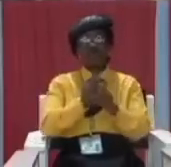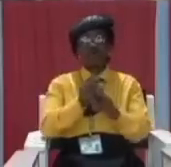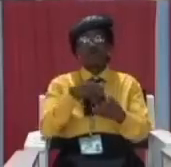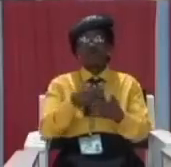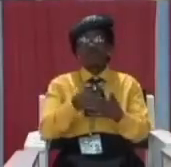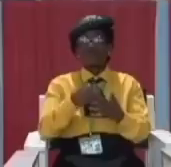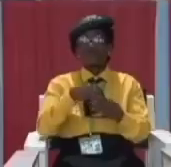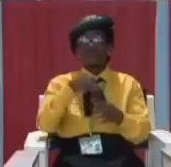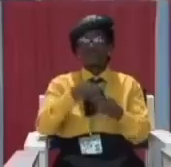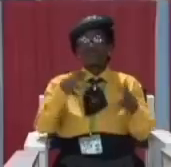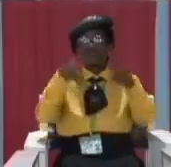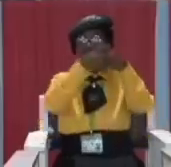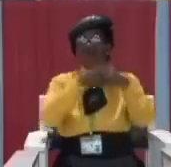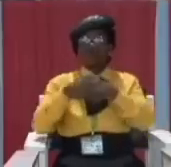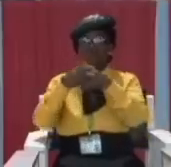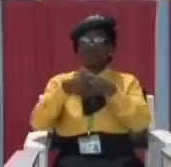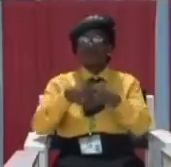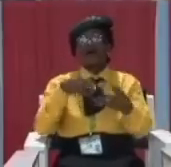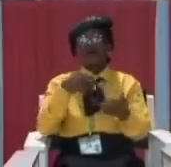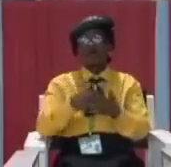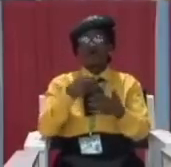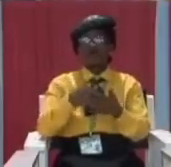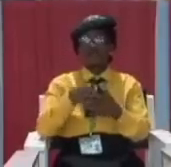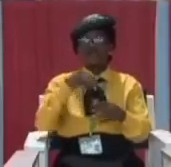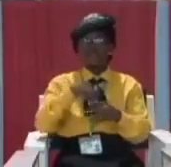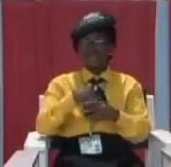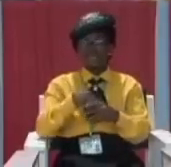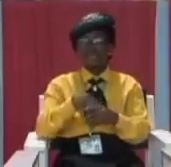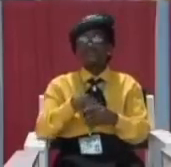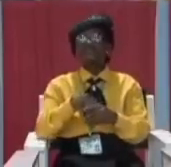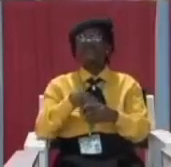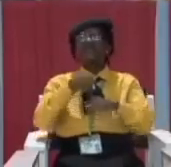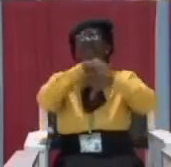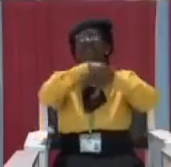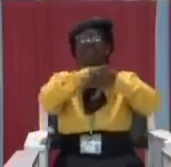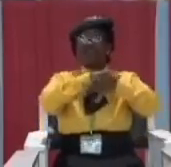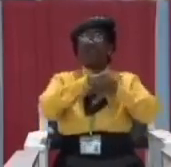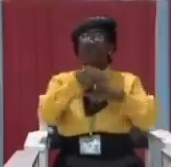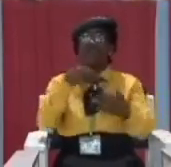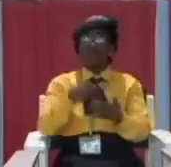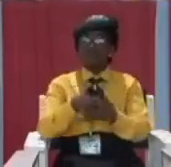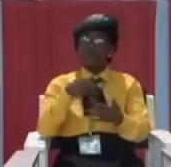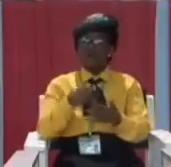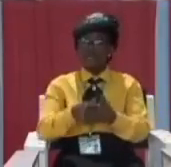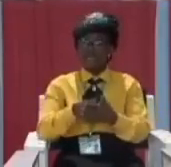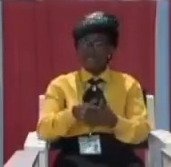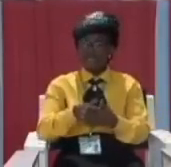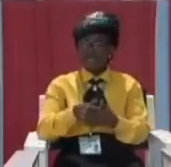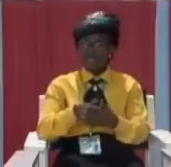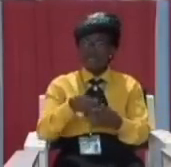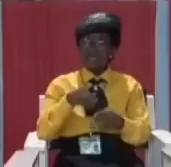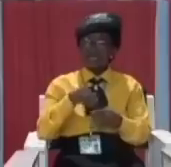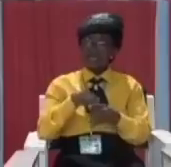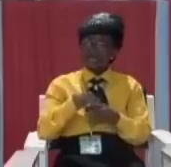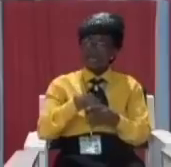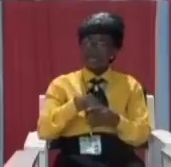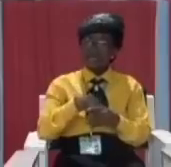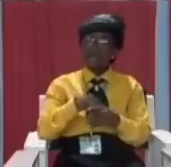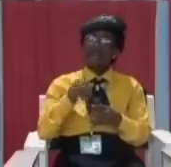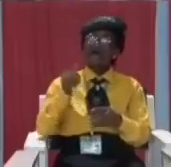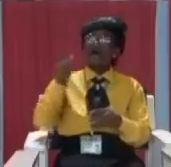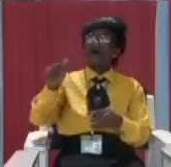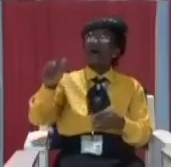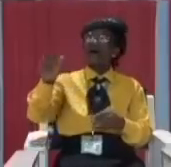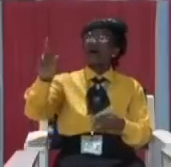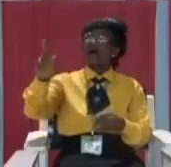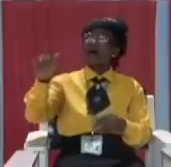the money in China, all the money in Europe, all the money in the Arab countries,